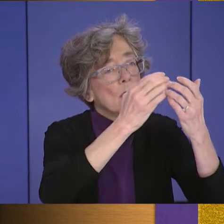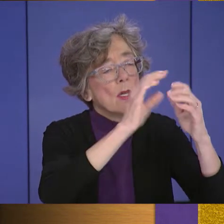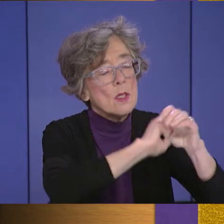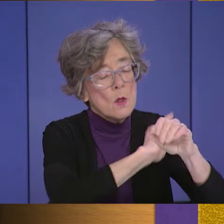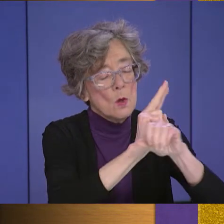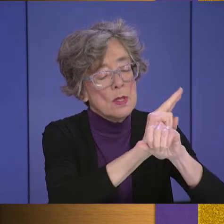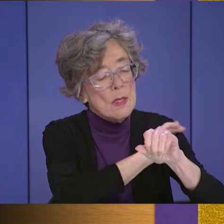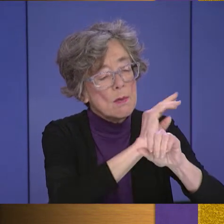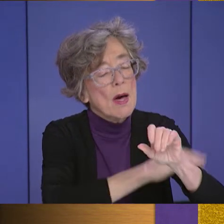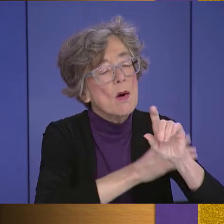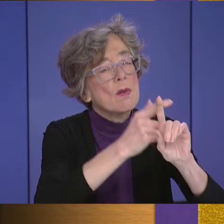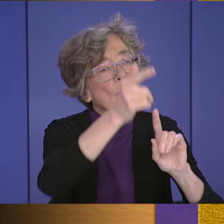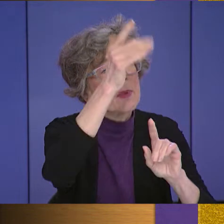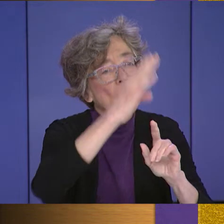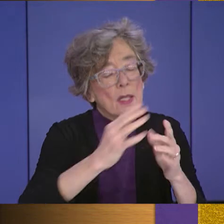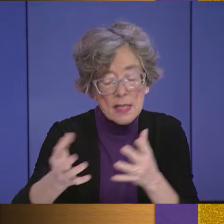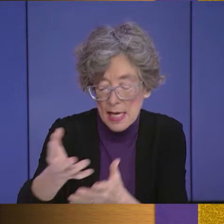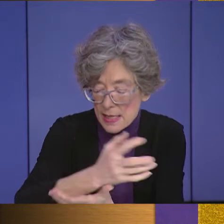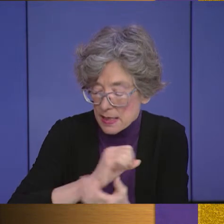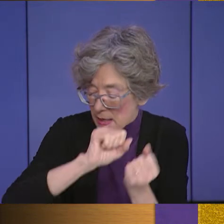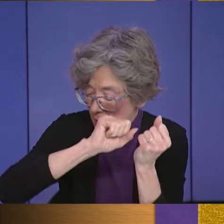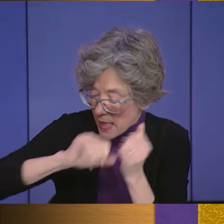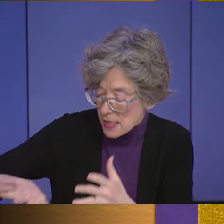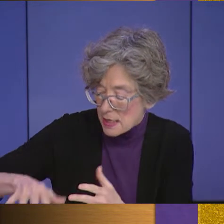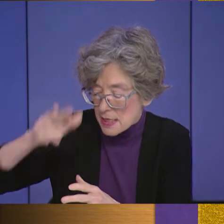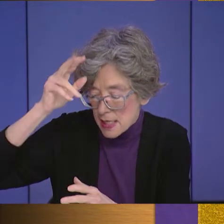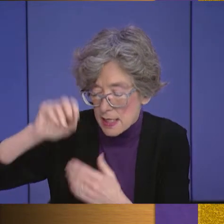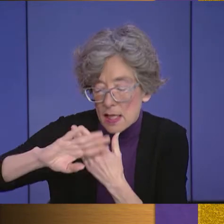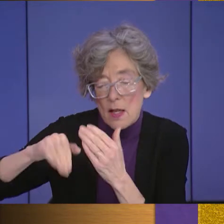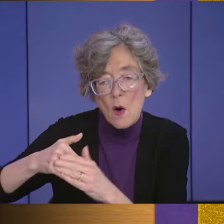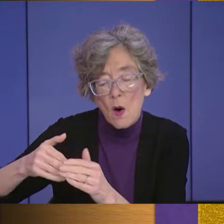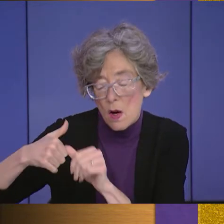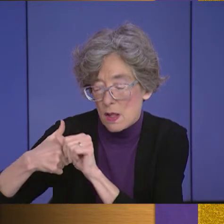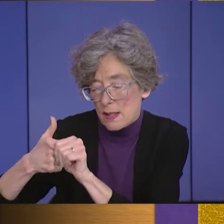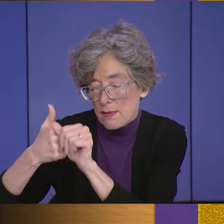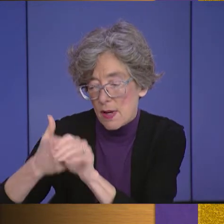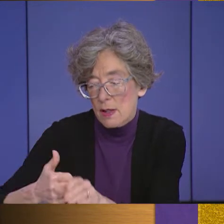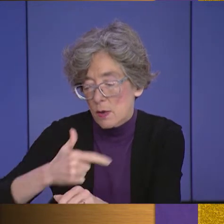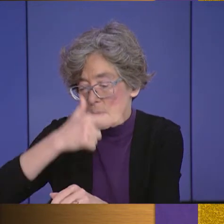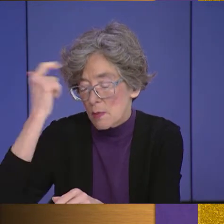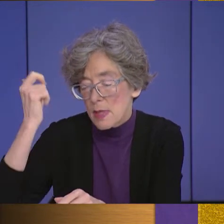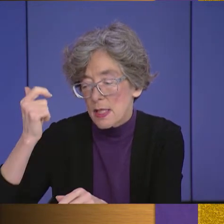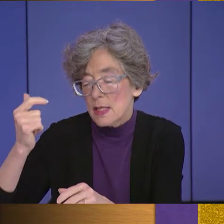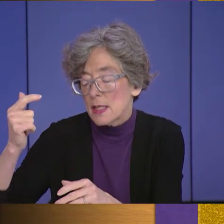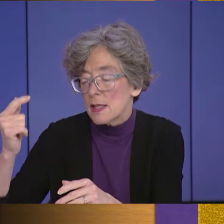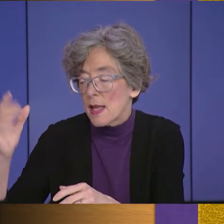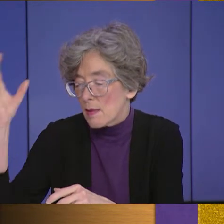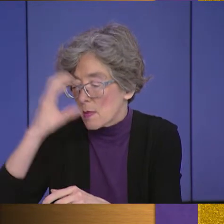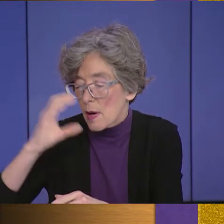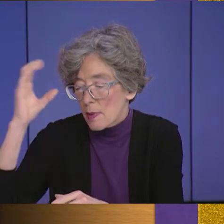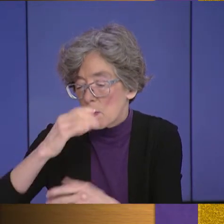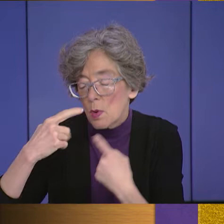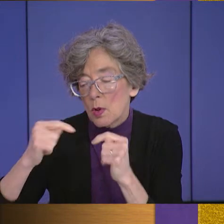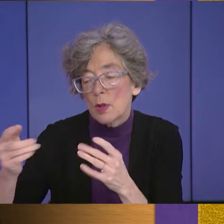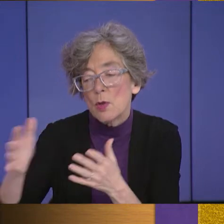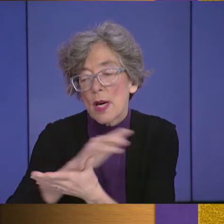And do thou, O Prince of the heavenly host, by the power of God, cast into hell Satan and all the evil spirits who prowl